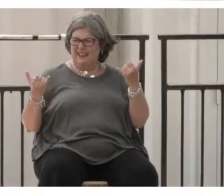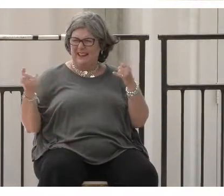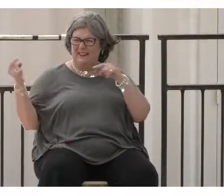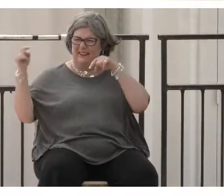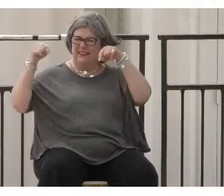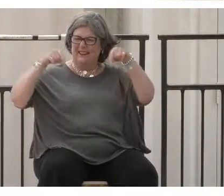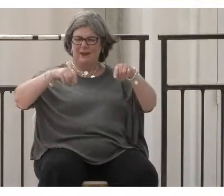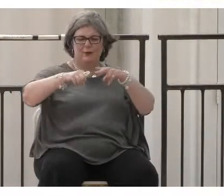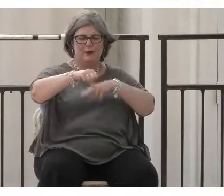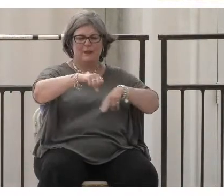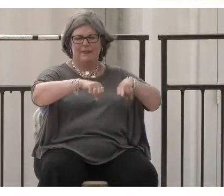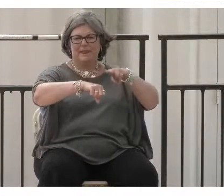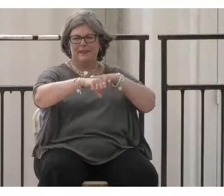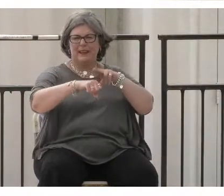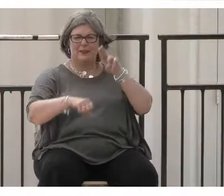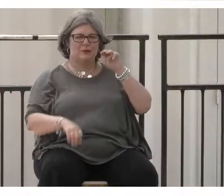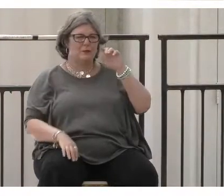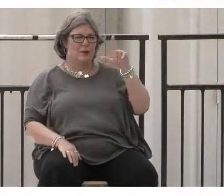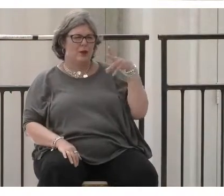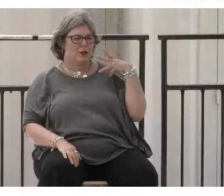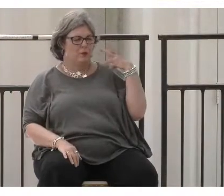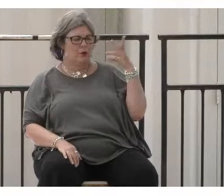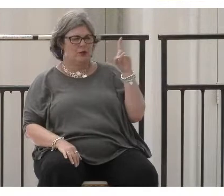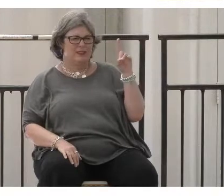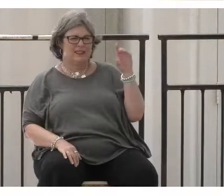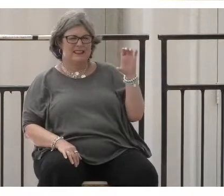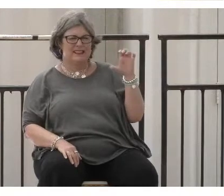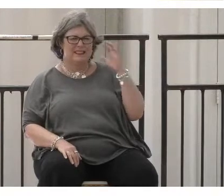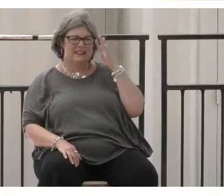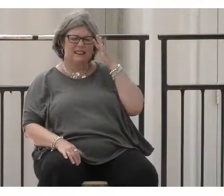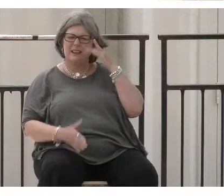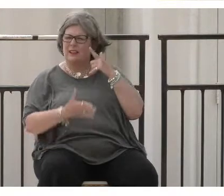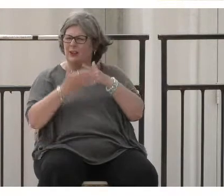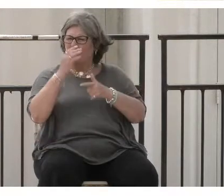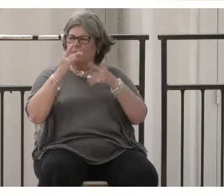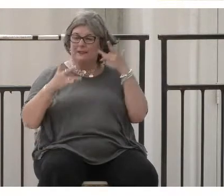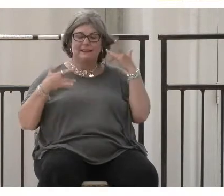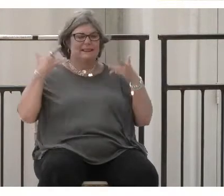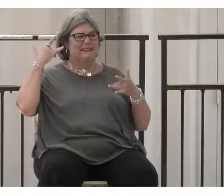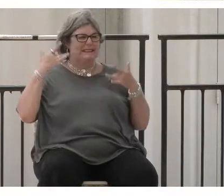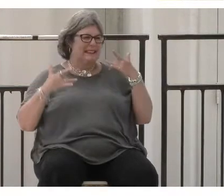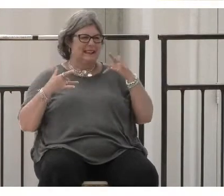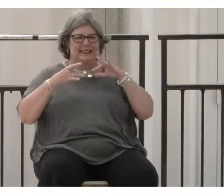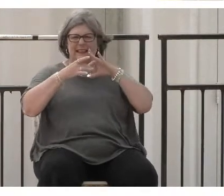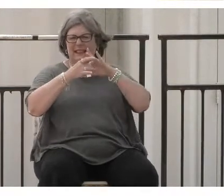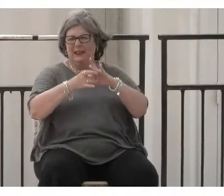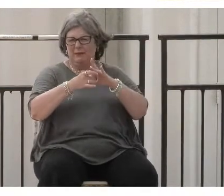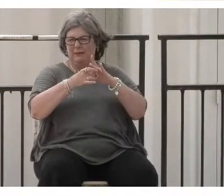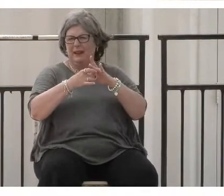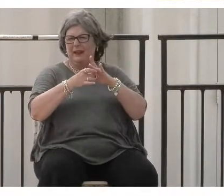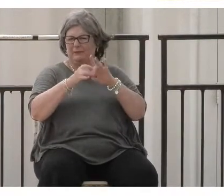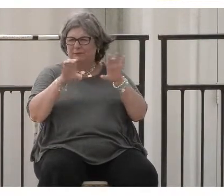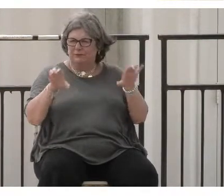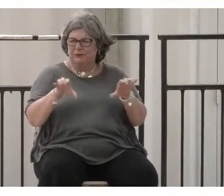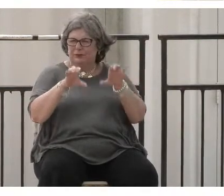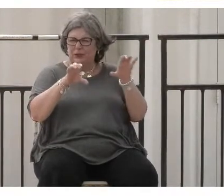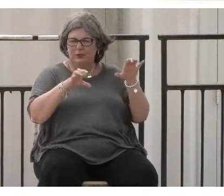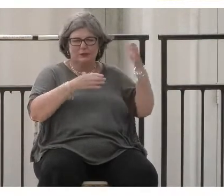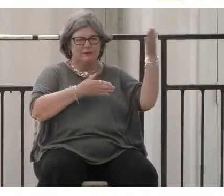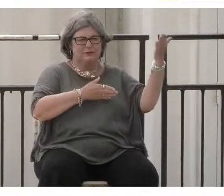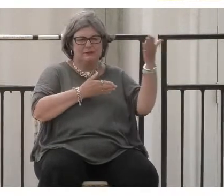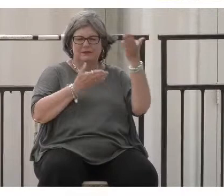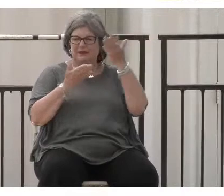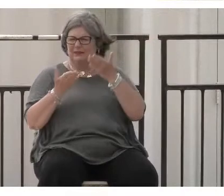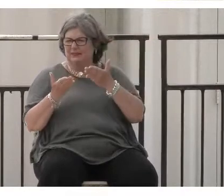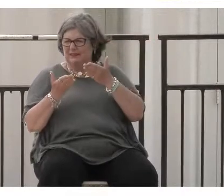the National Mall of the Washington. So I was wondering what would be perhaps the most exciting thing about curating, about bringing